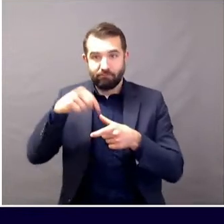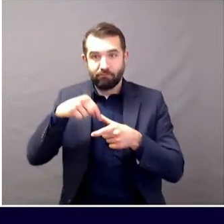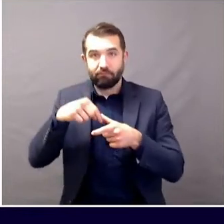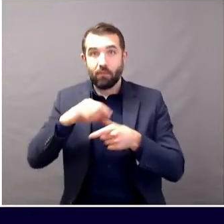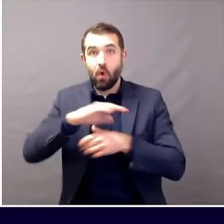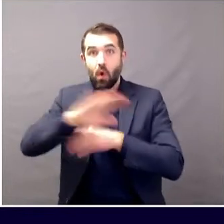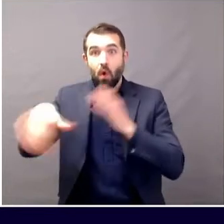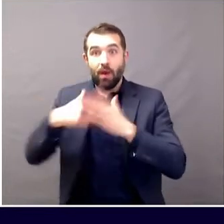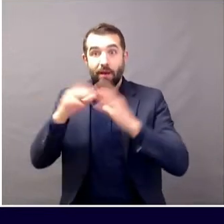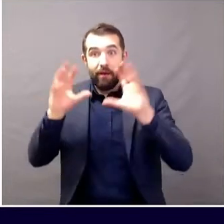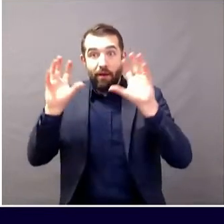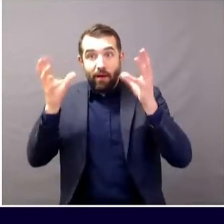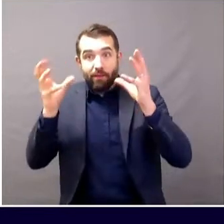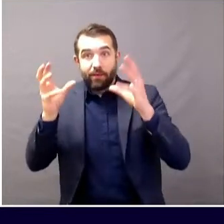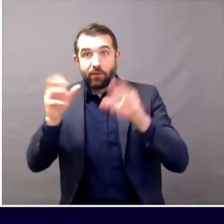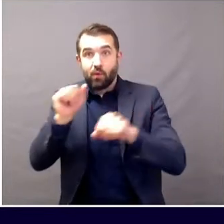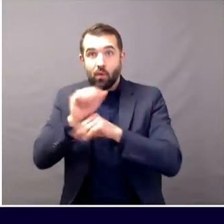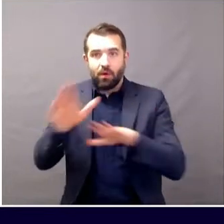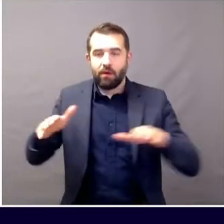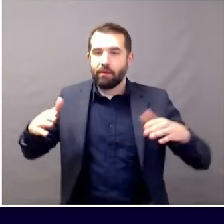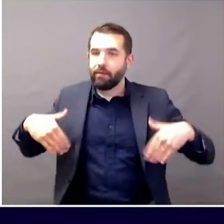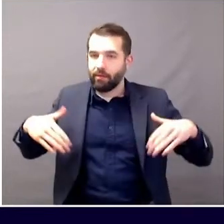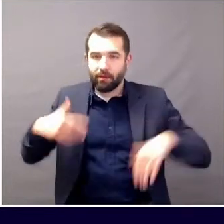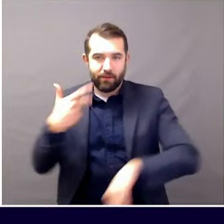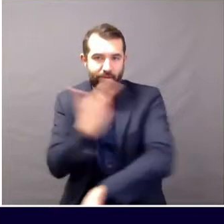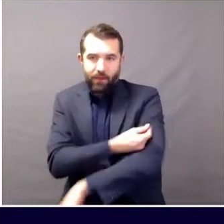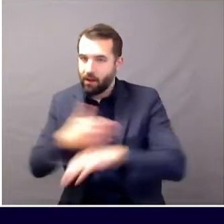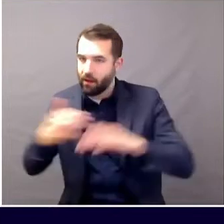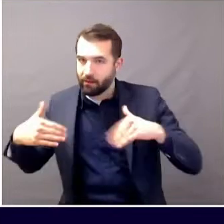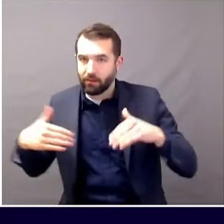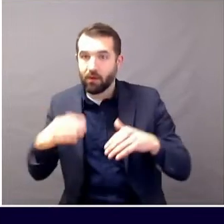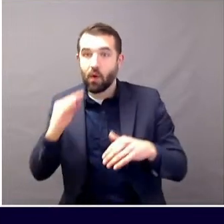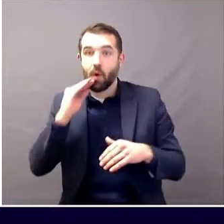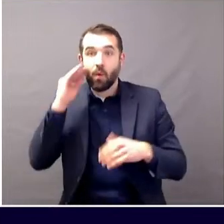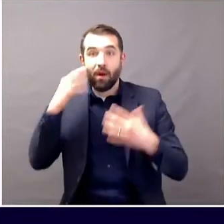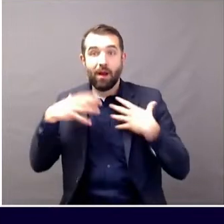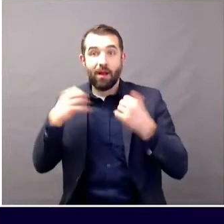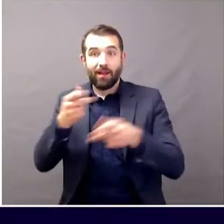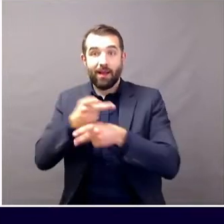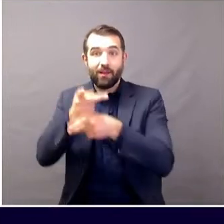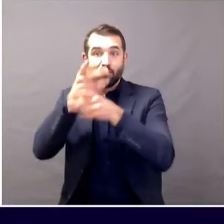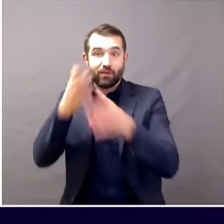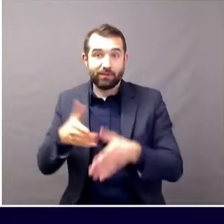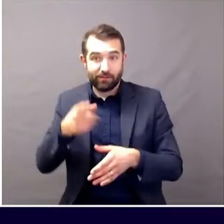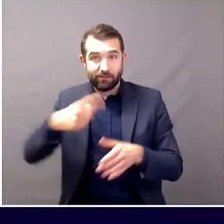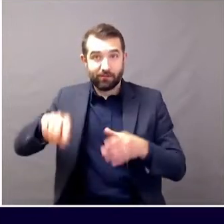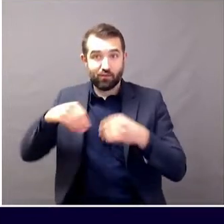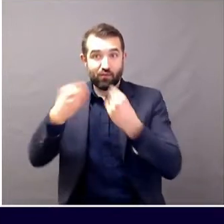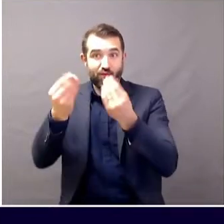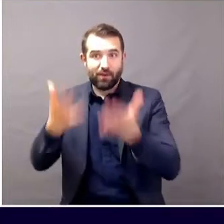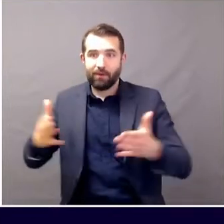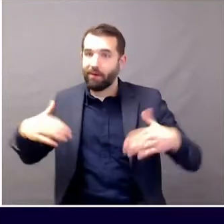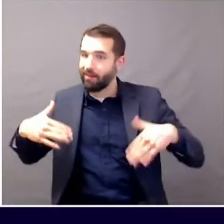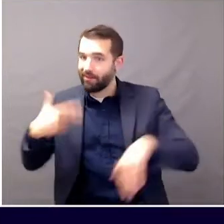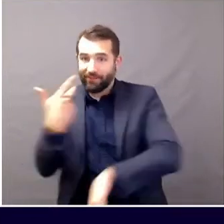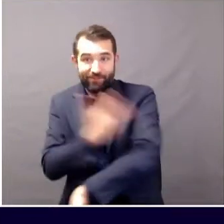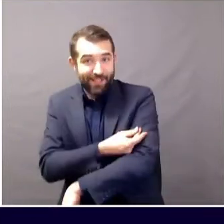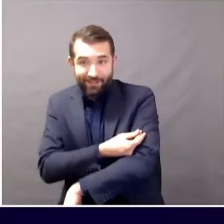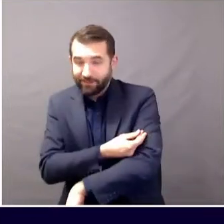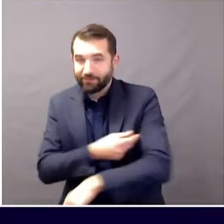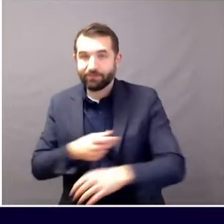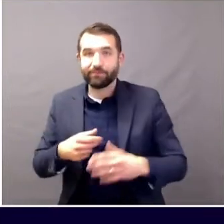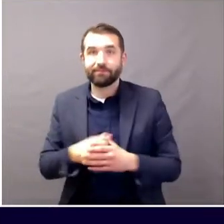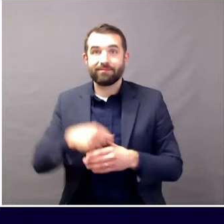yet. Not every home health provider, not every frontline hospital worker yet. So we are still focused on that innermost circle,